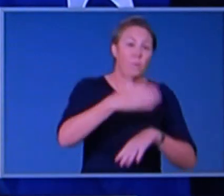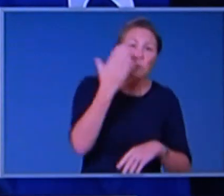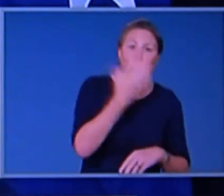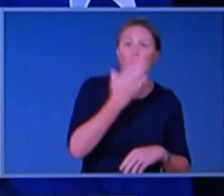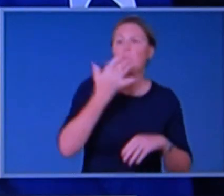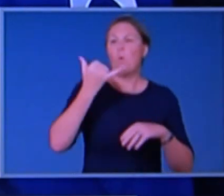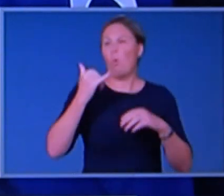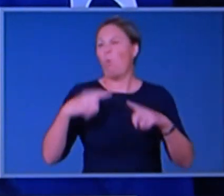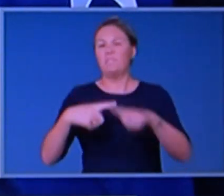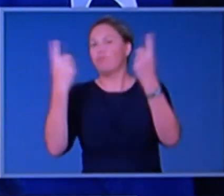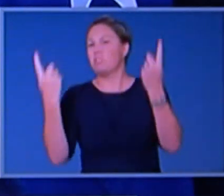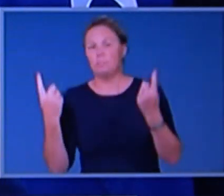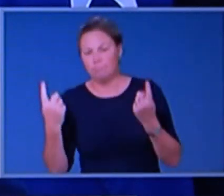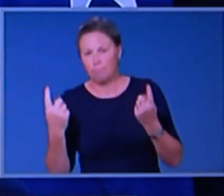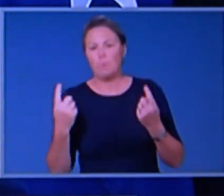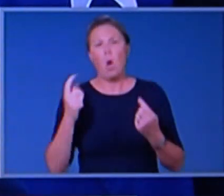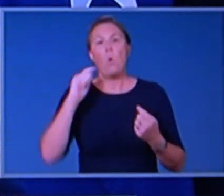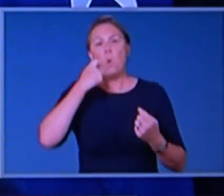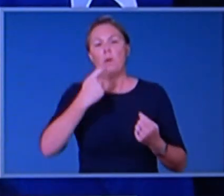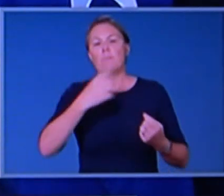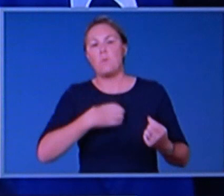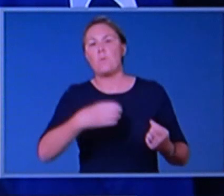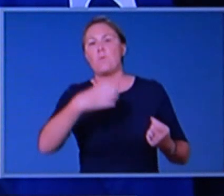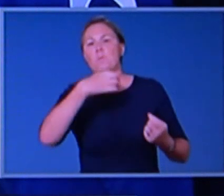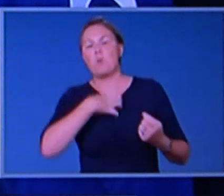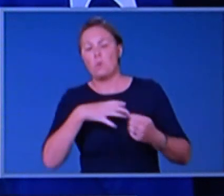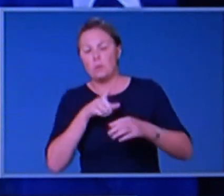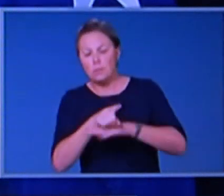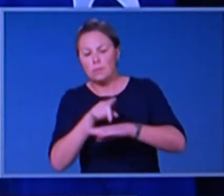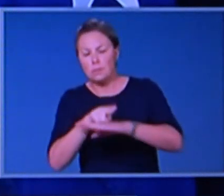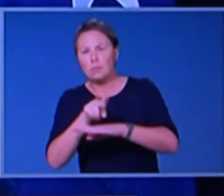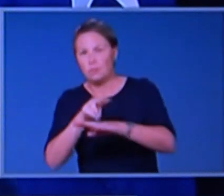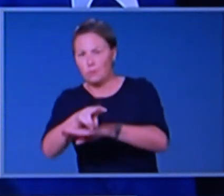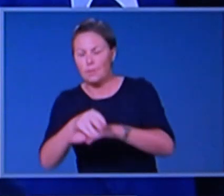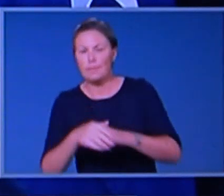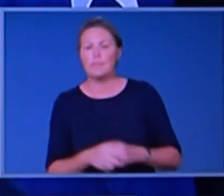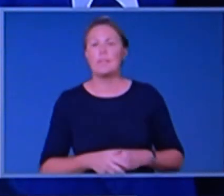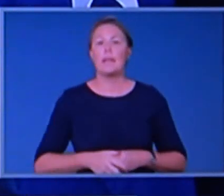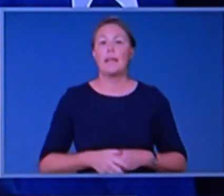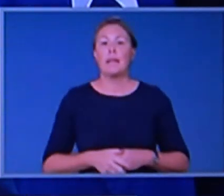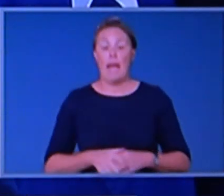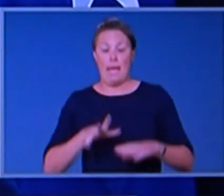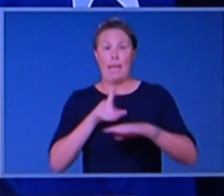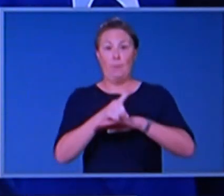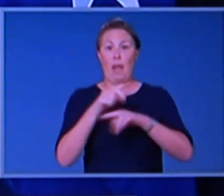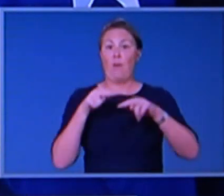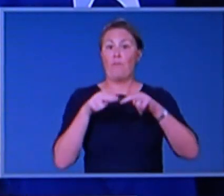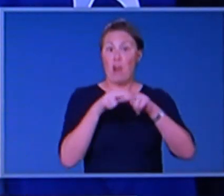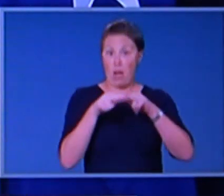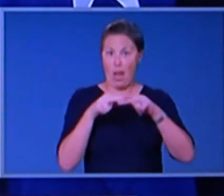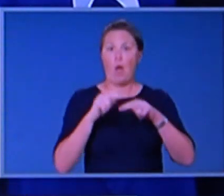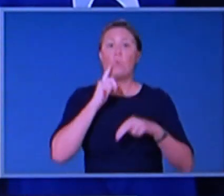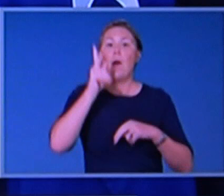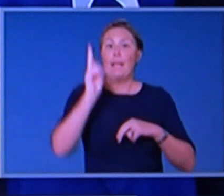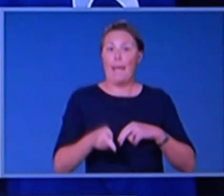other areas, and we can expect to see that happen over the next few weeks. The National Cabinet will meet next Friday again.